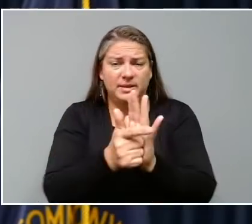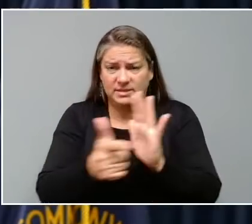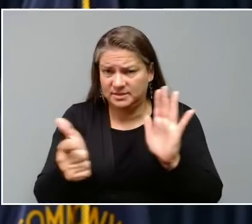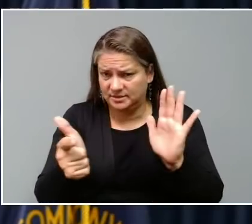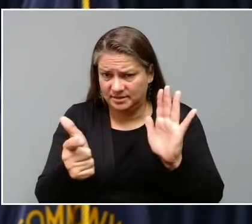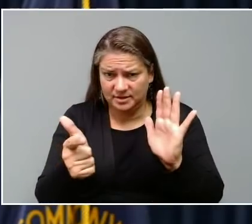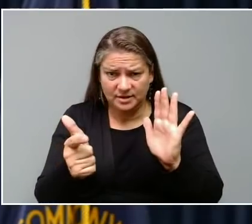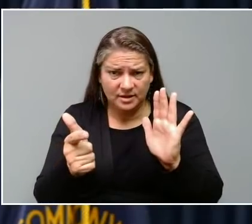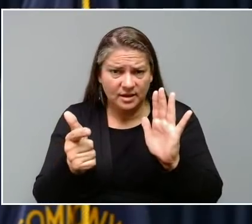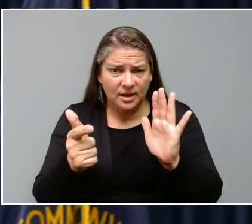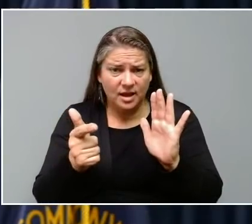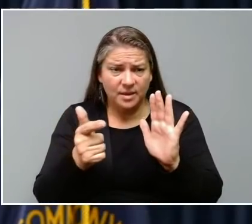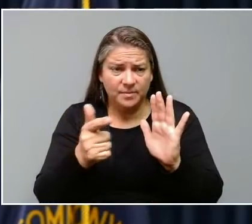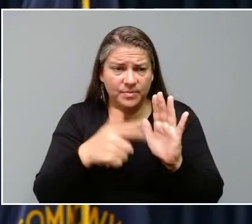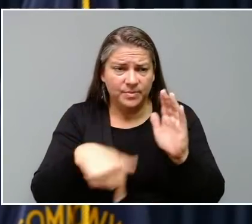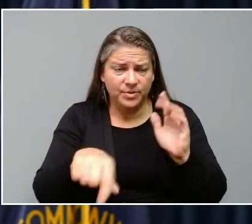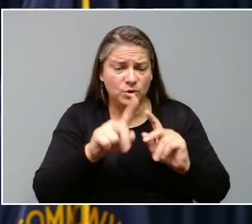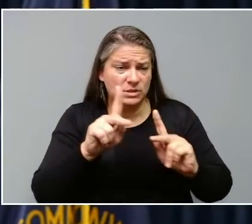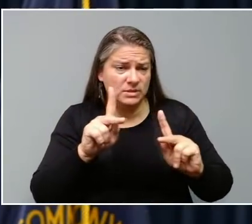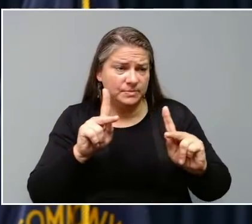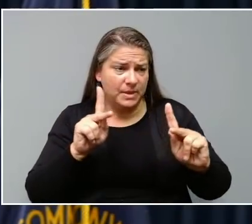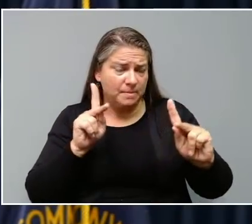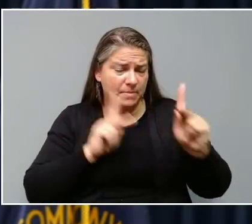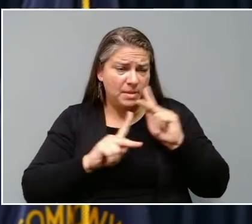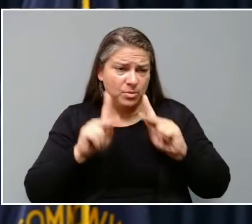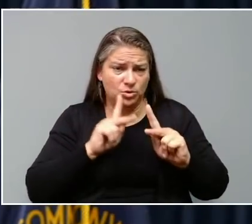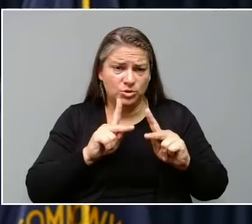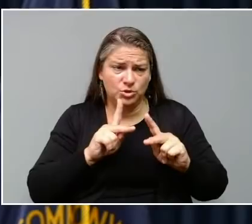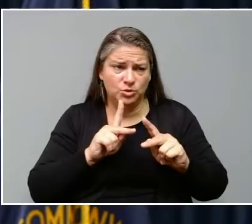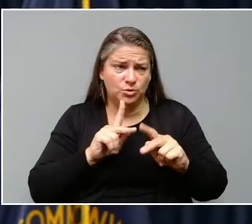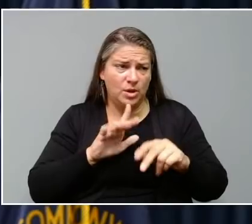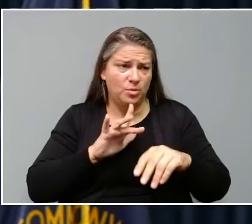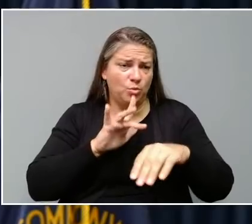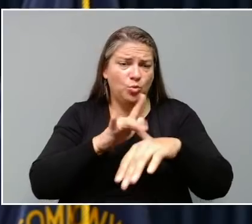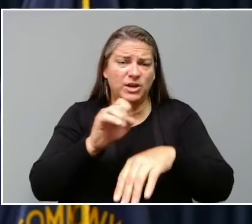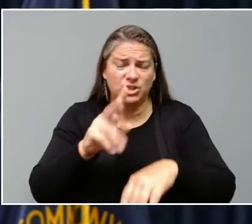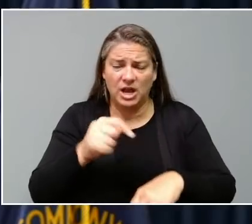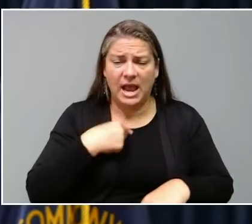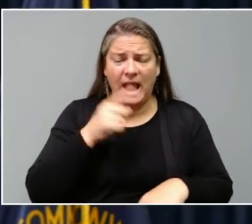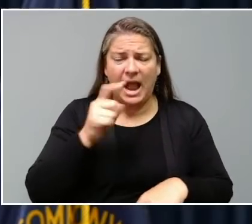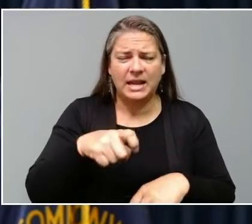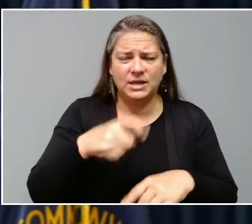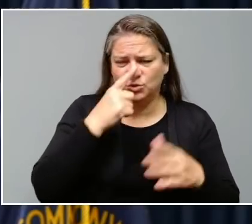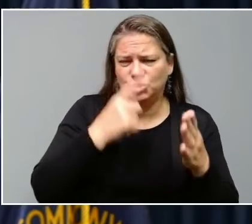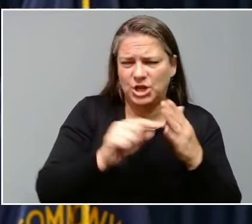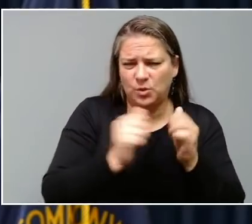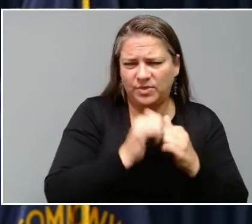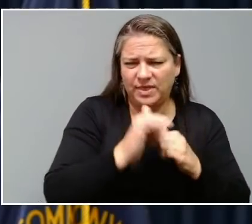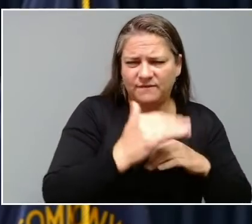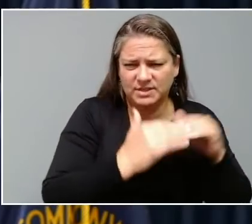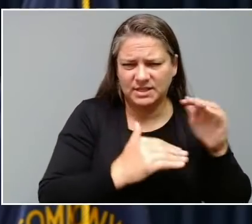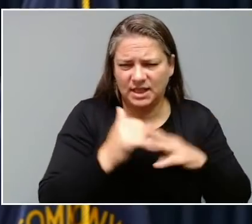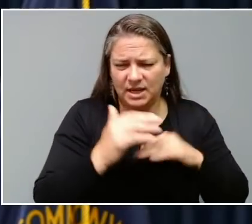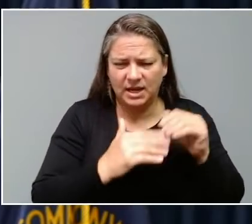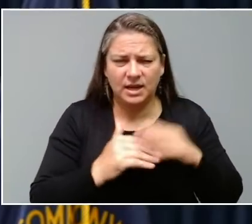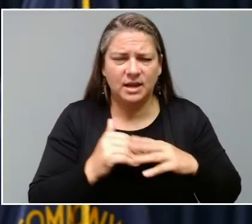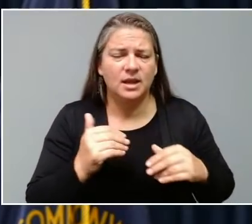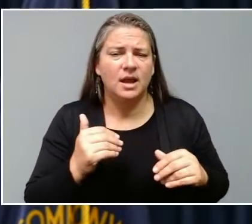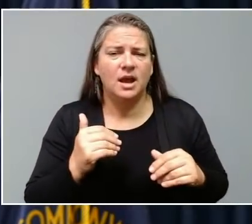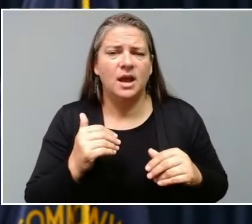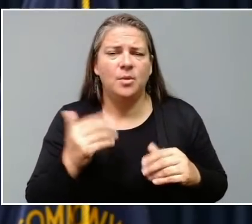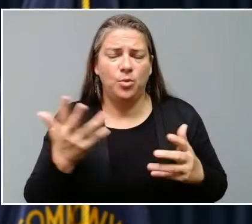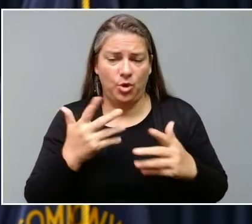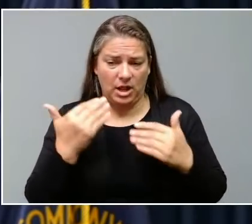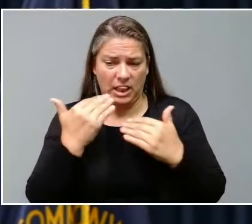individuals to reach out. I do need to reach out and check with the facilities that are limiting